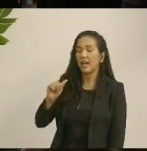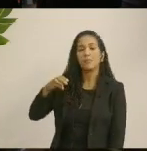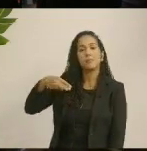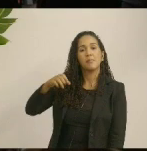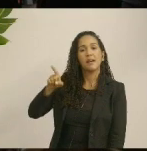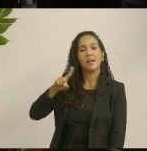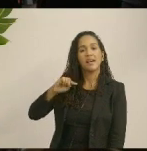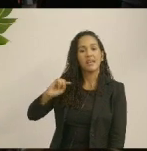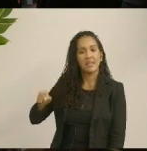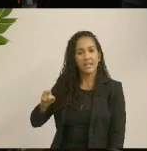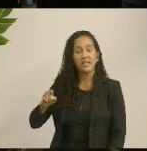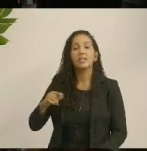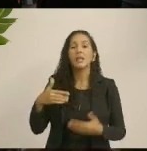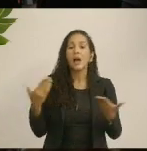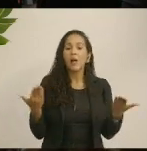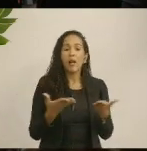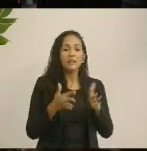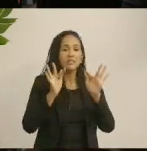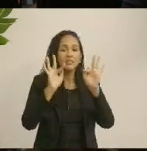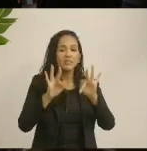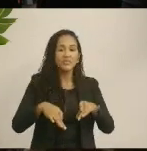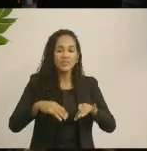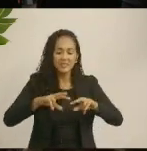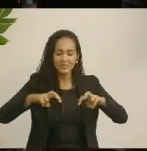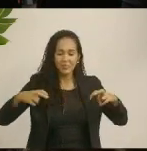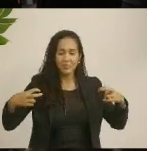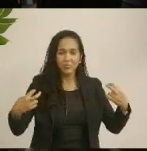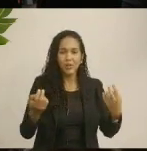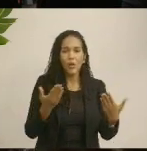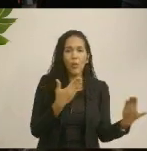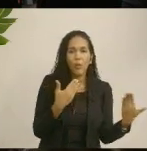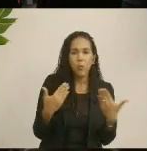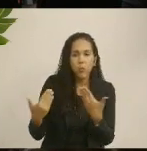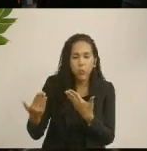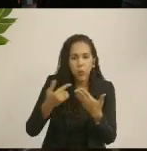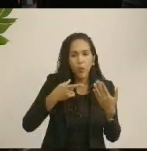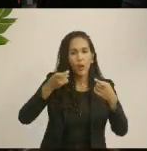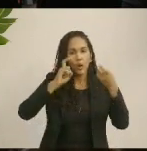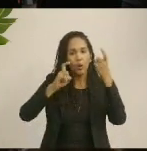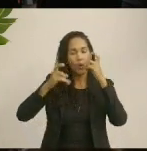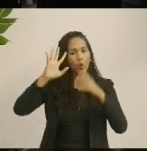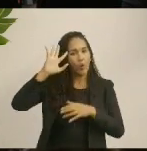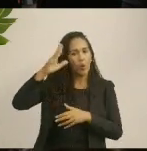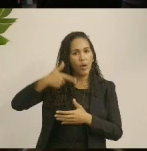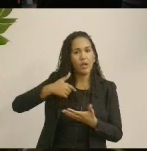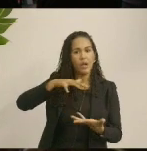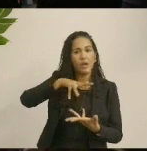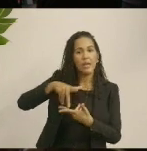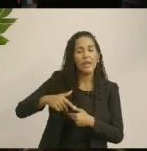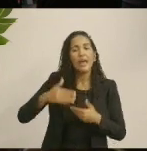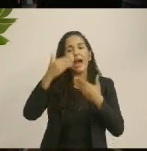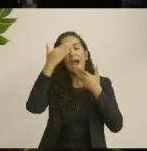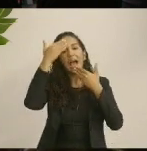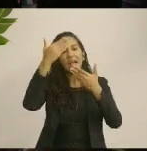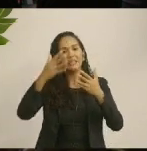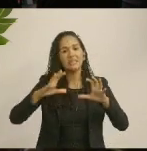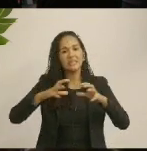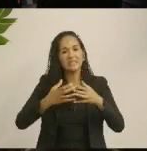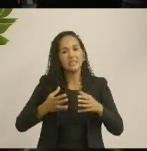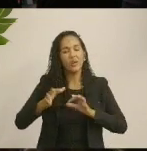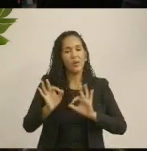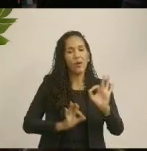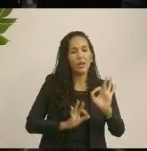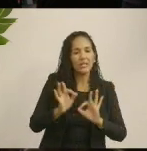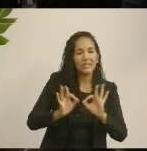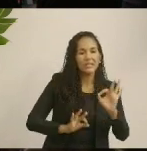close, SDSN would like to express its gratitude to the organizers, our partners GIZ, Vito, G-Stick, and of